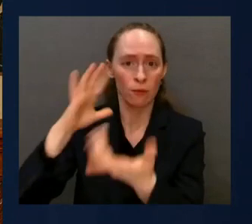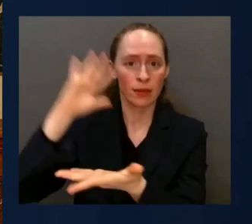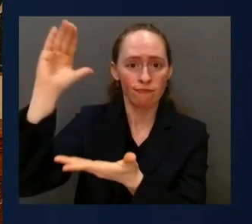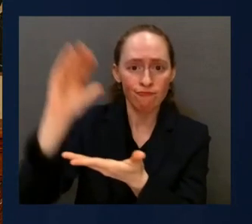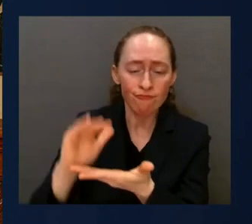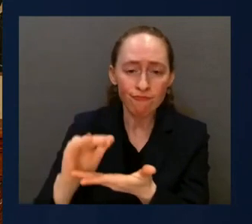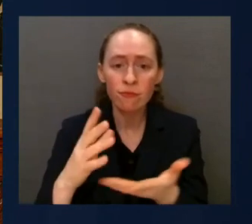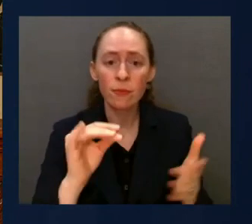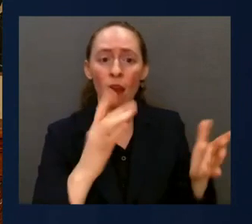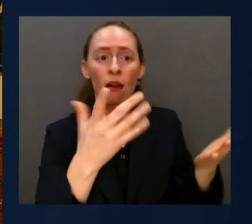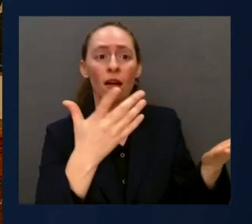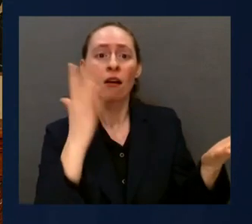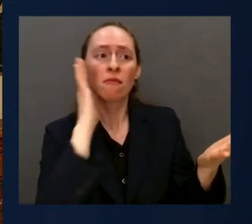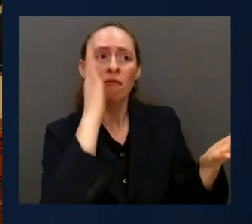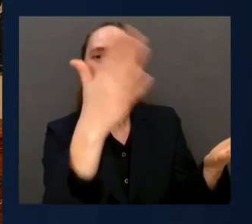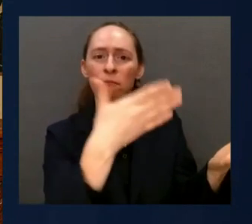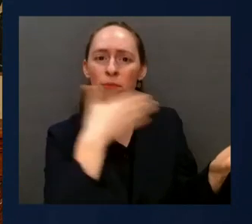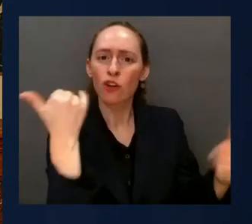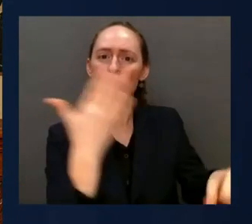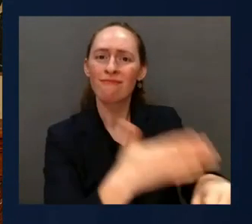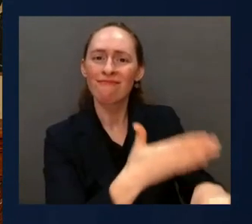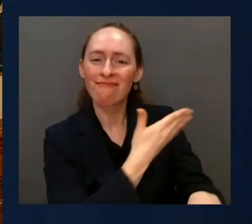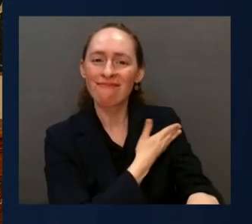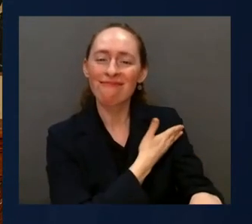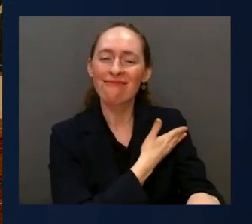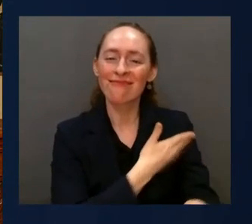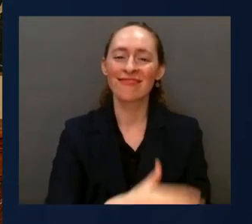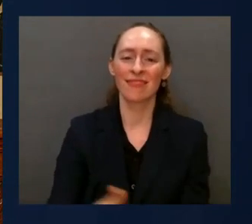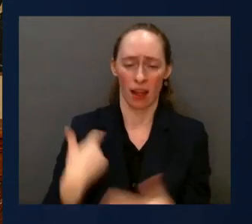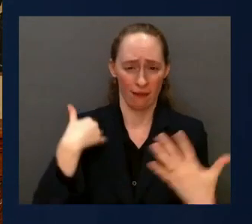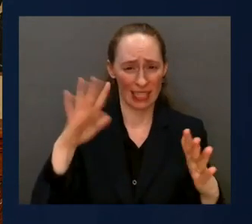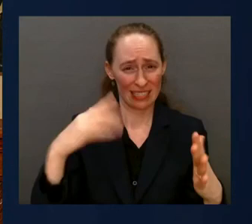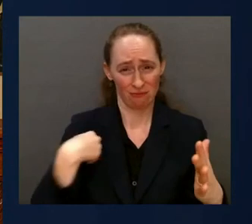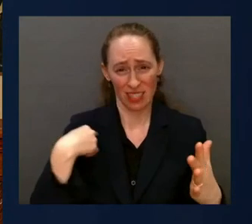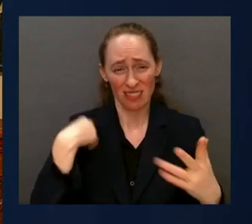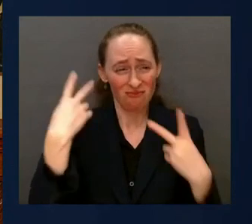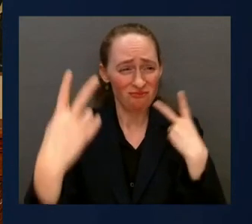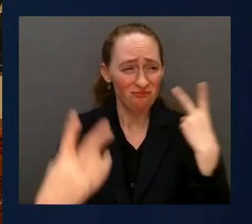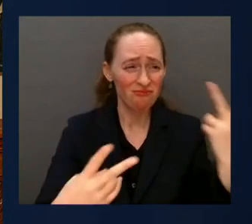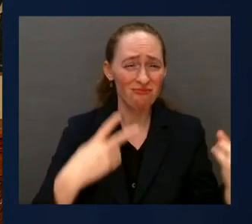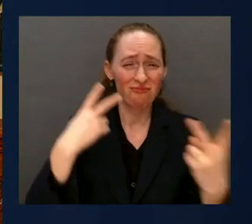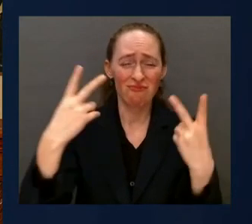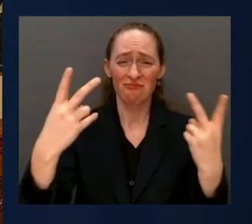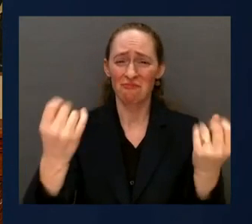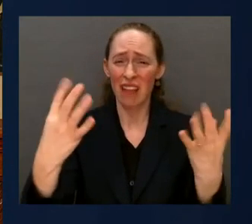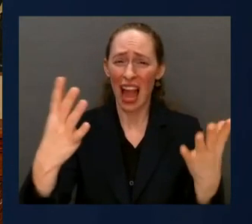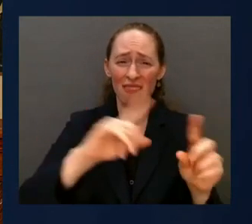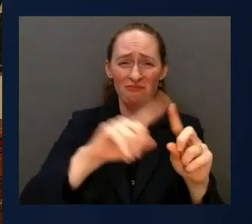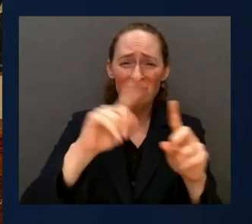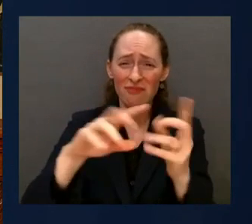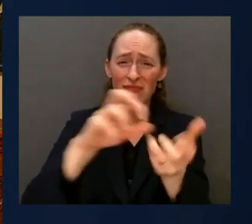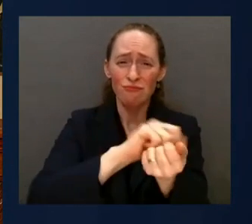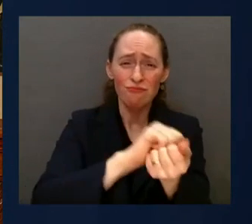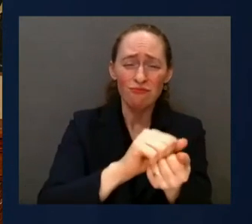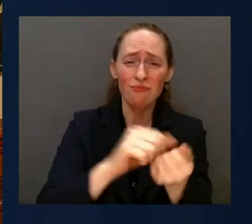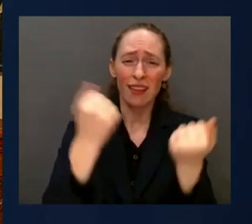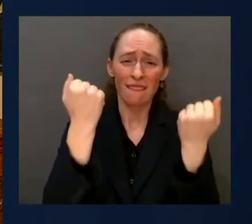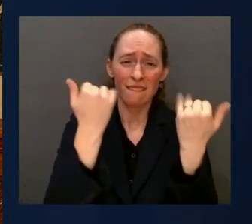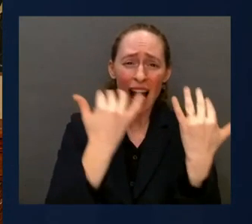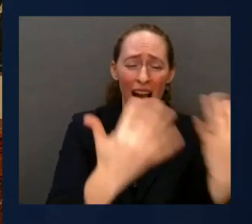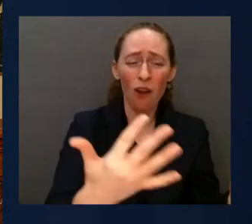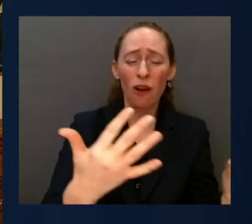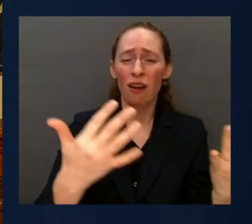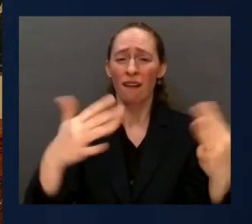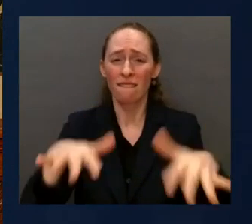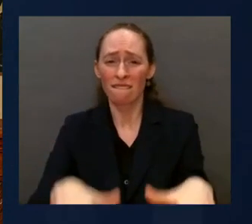record floods, droughts, storms, and wildfires from Arizona to New Mexico to all the way up to the Canadian border.